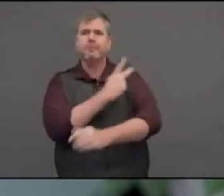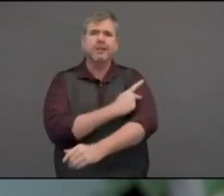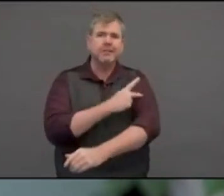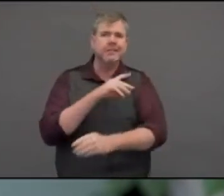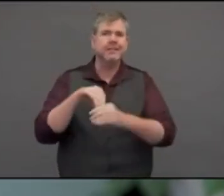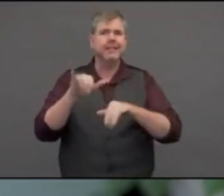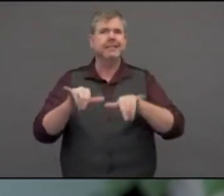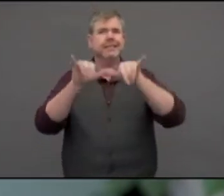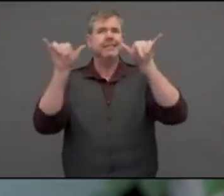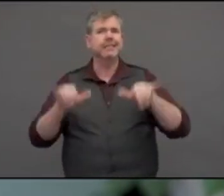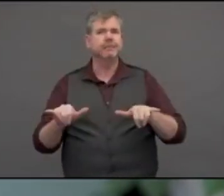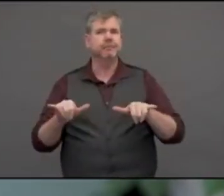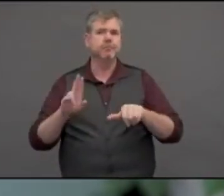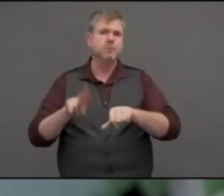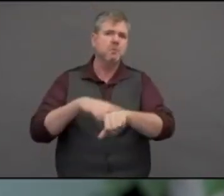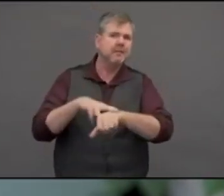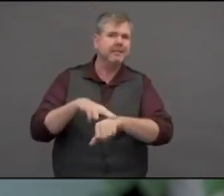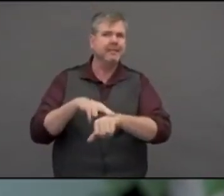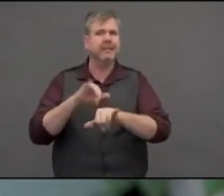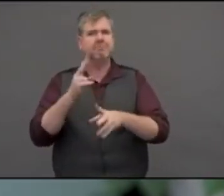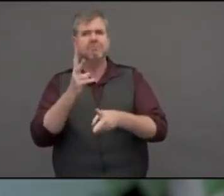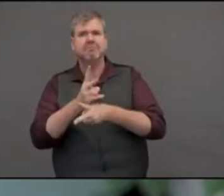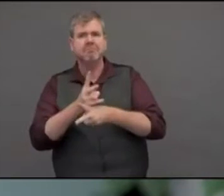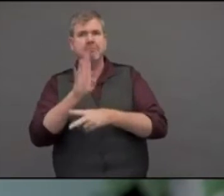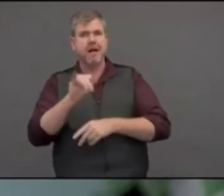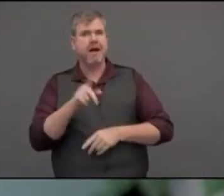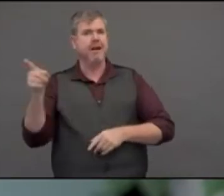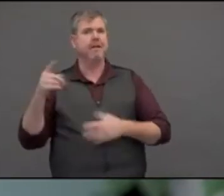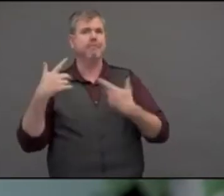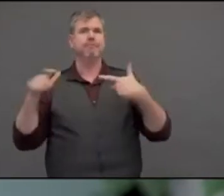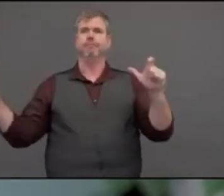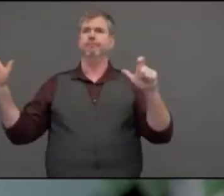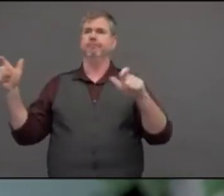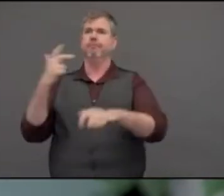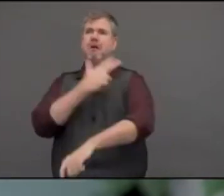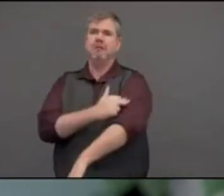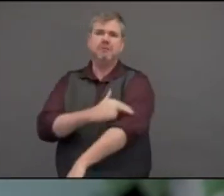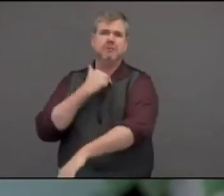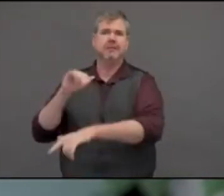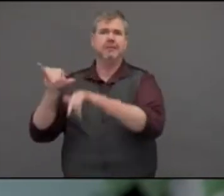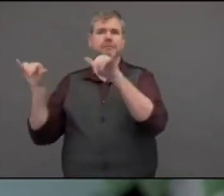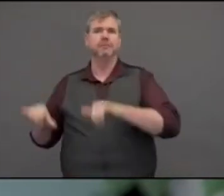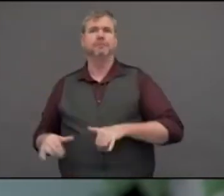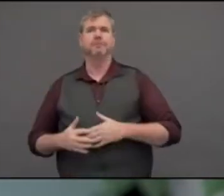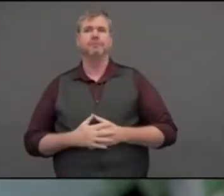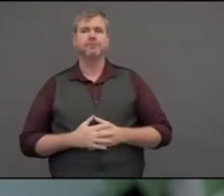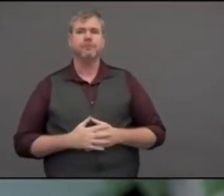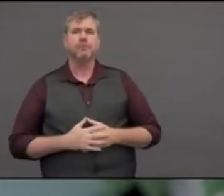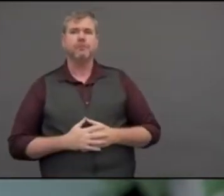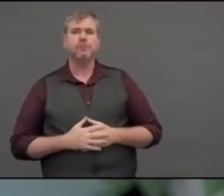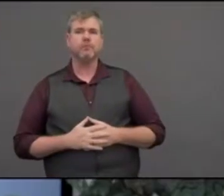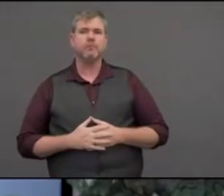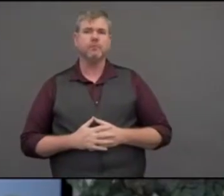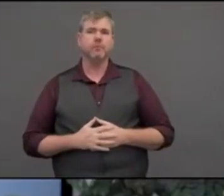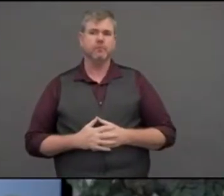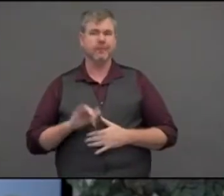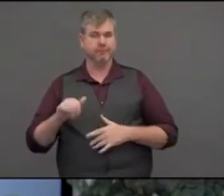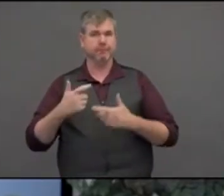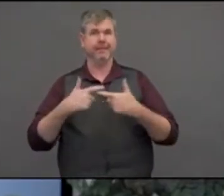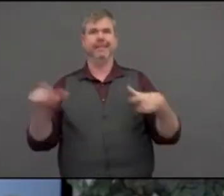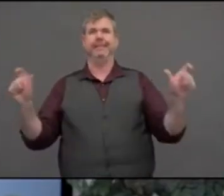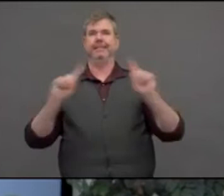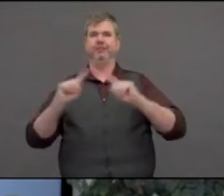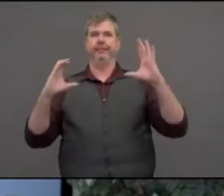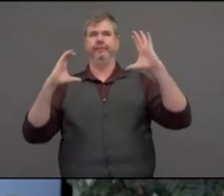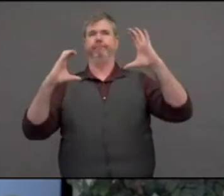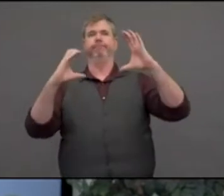care of for healthcare needs. And it shows the disparity is quite stark and significant. Now, James, one of the things that